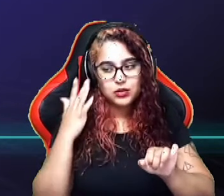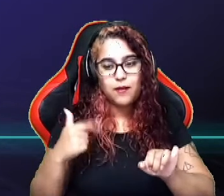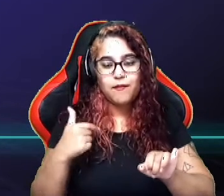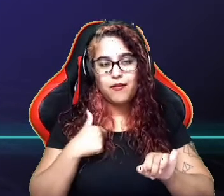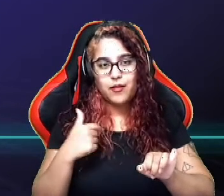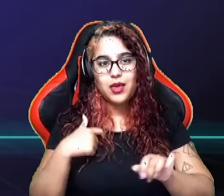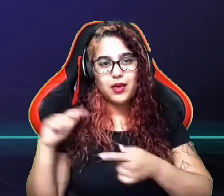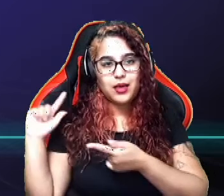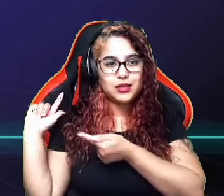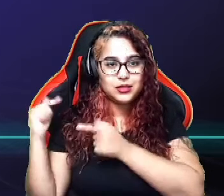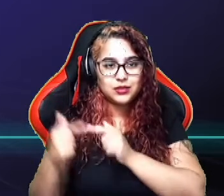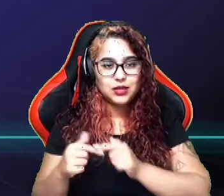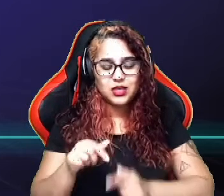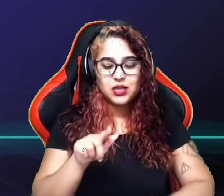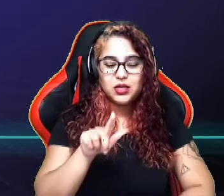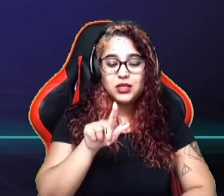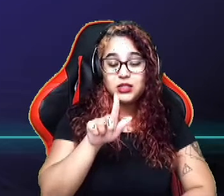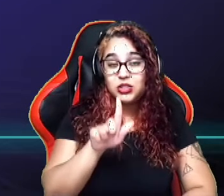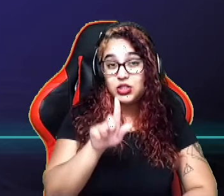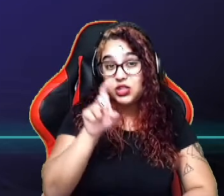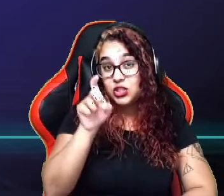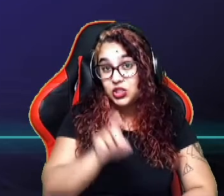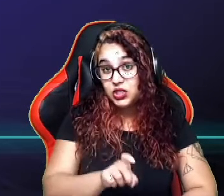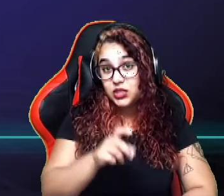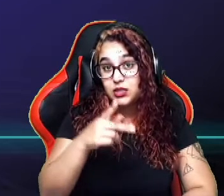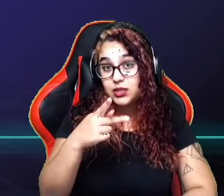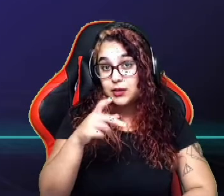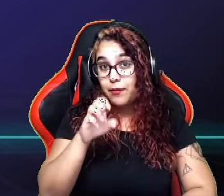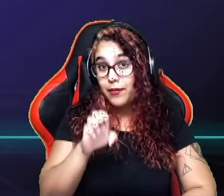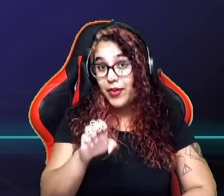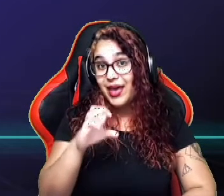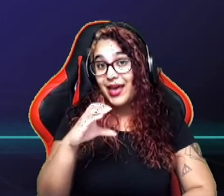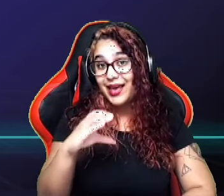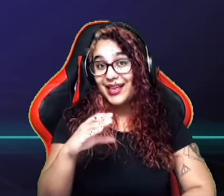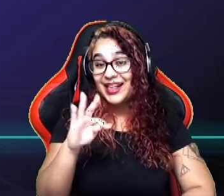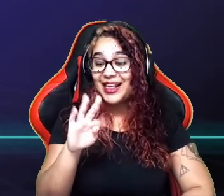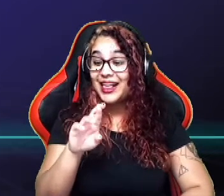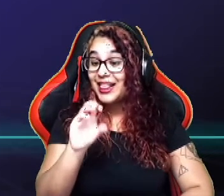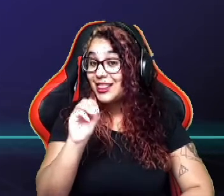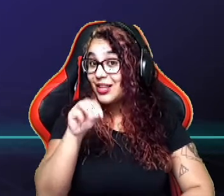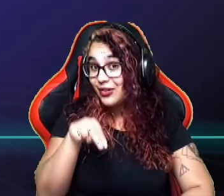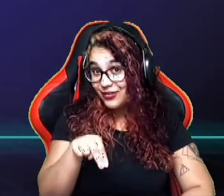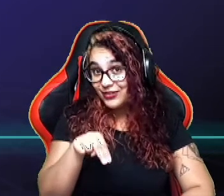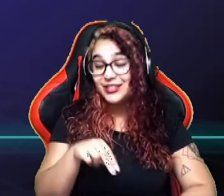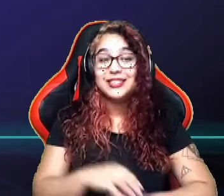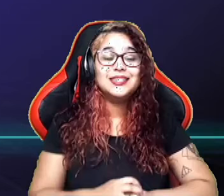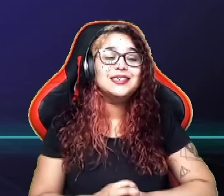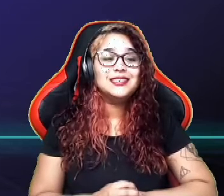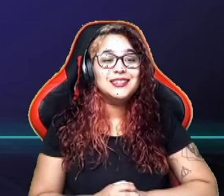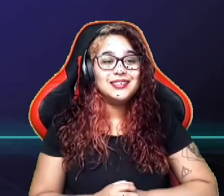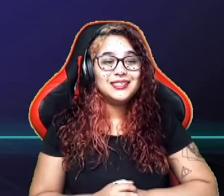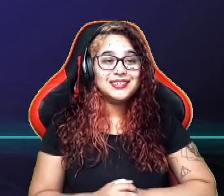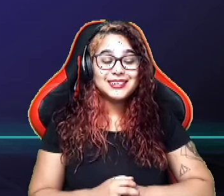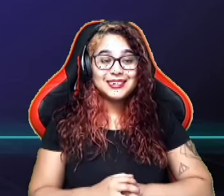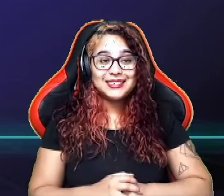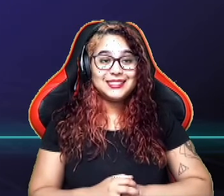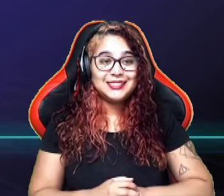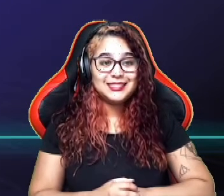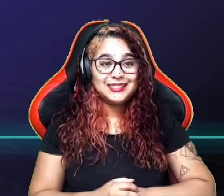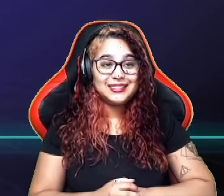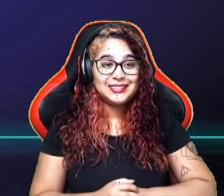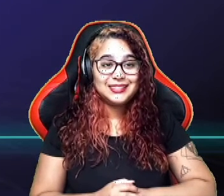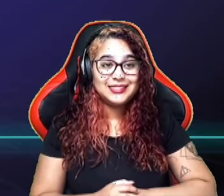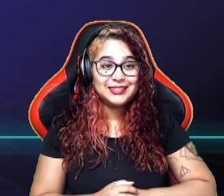Folks from my generation remember the Spectrum PC. It was